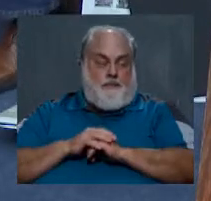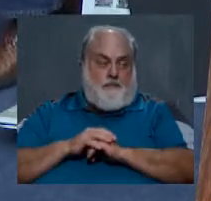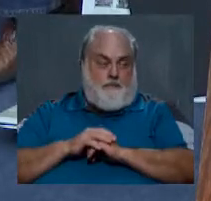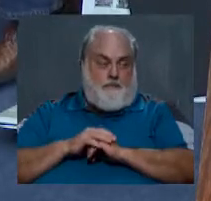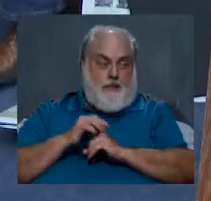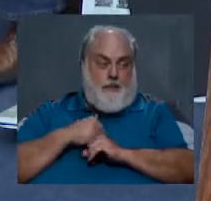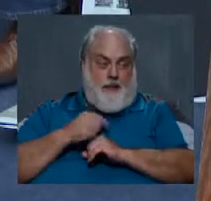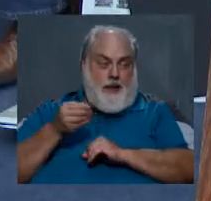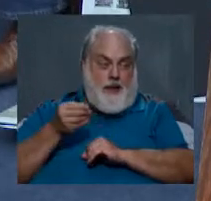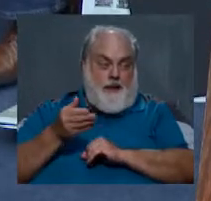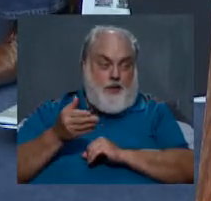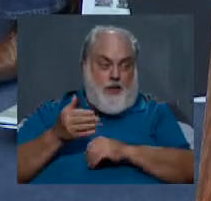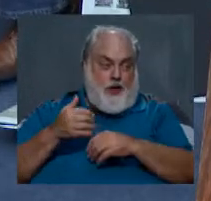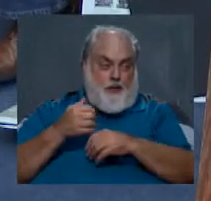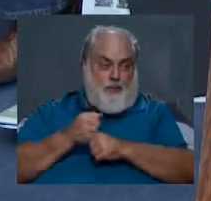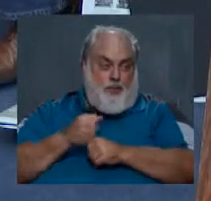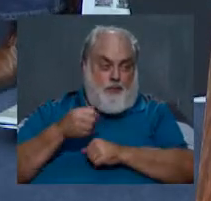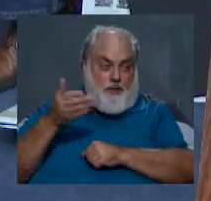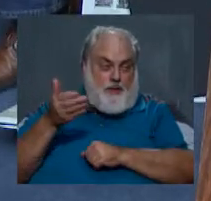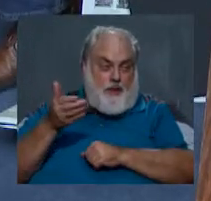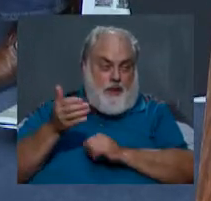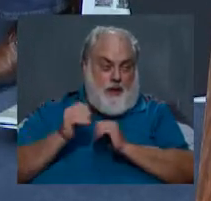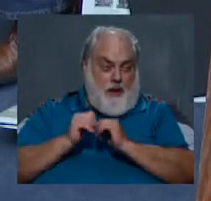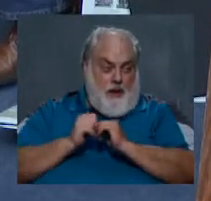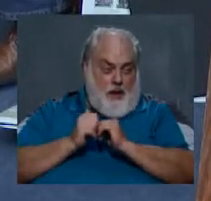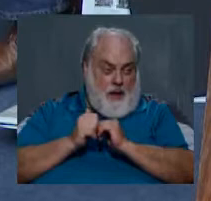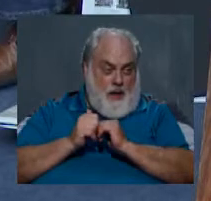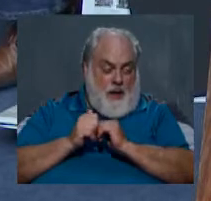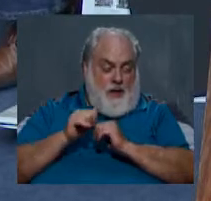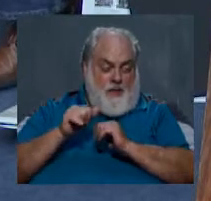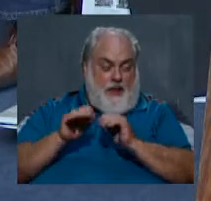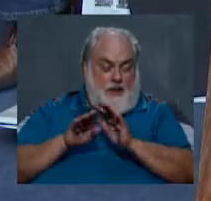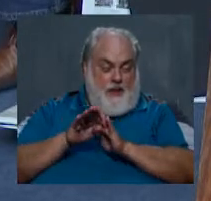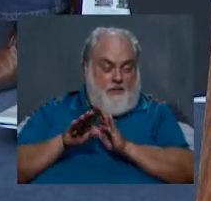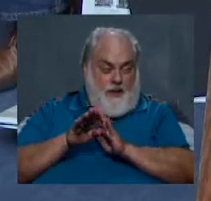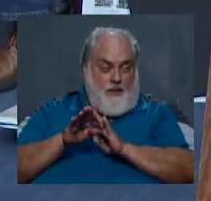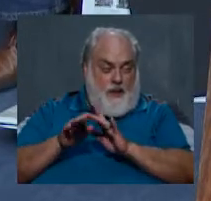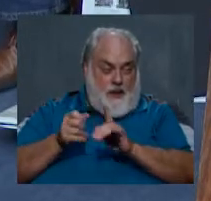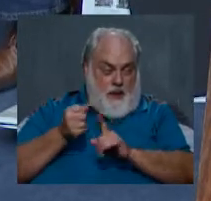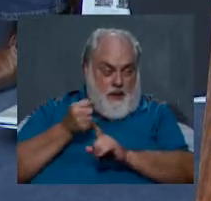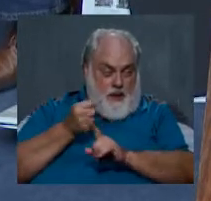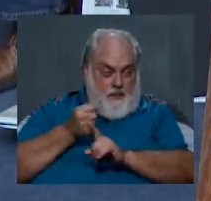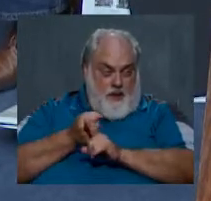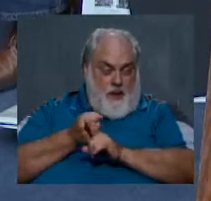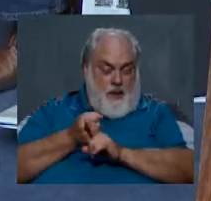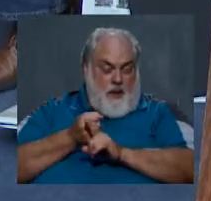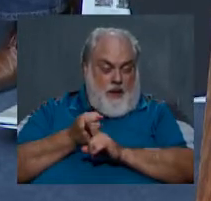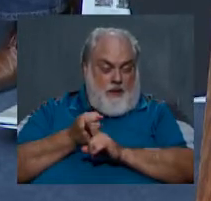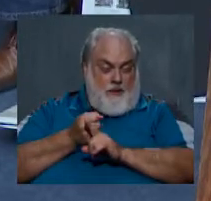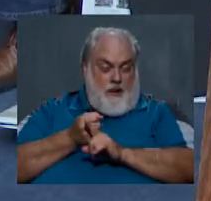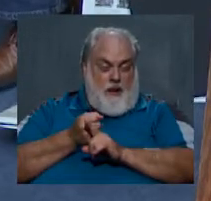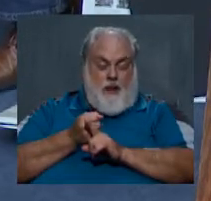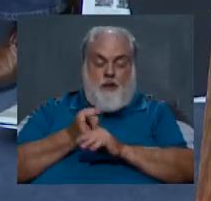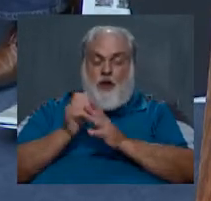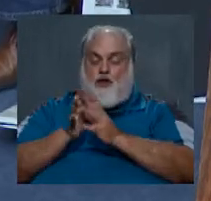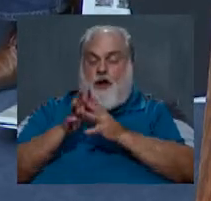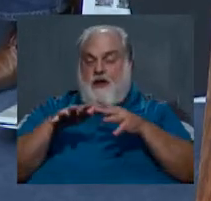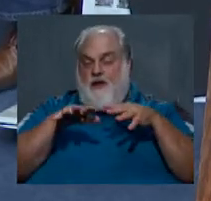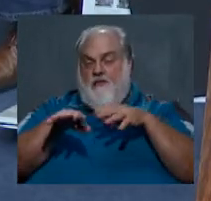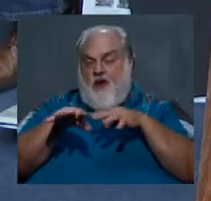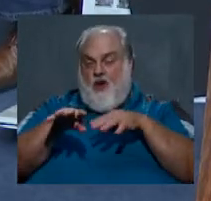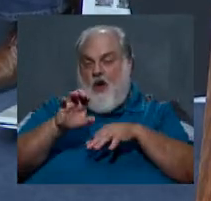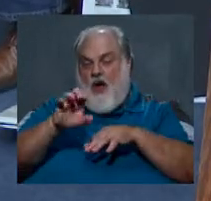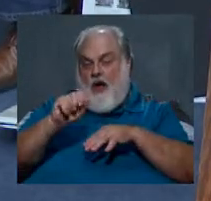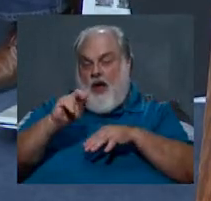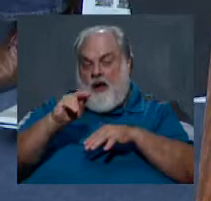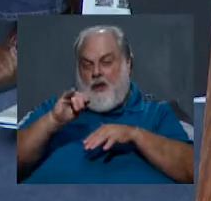I'm going to give you a small presentation on how this development is going to impact the traffic flow on Cantrell and